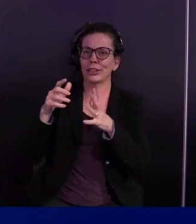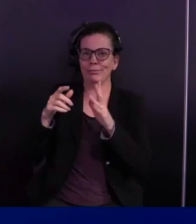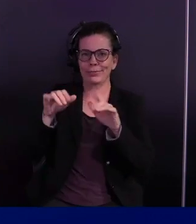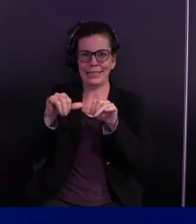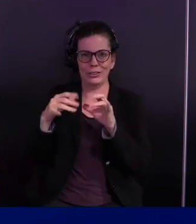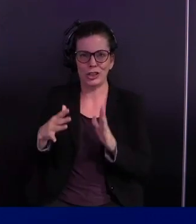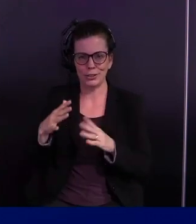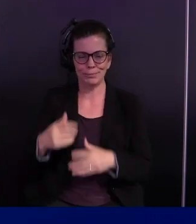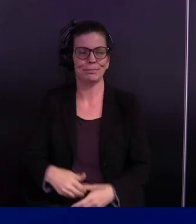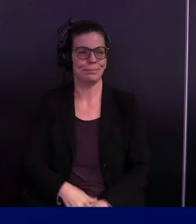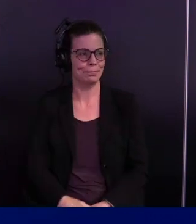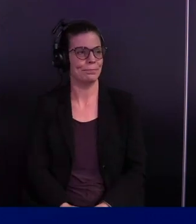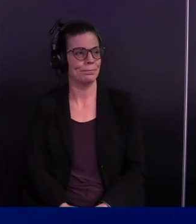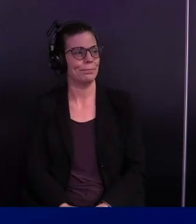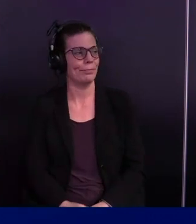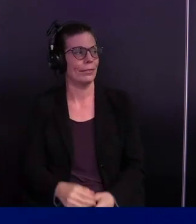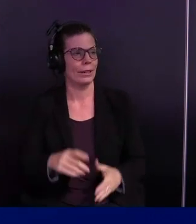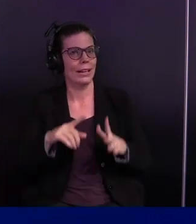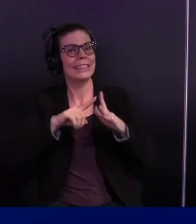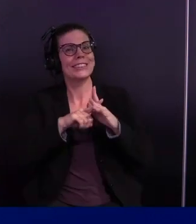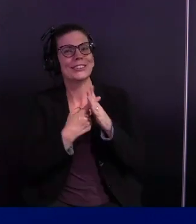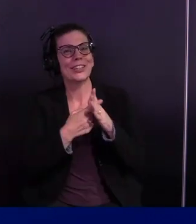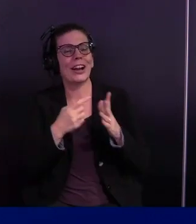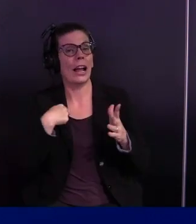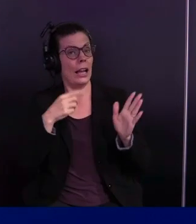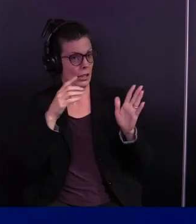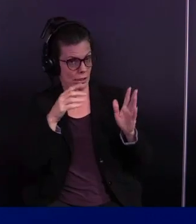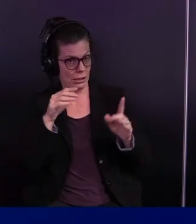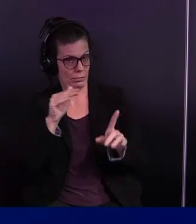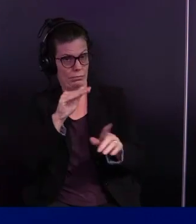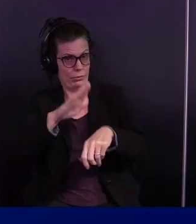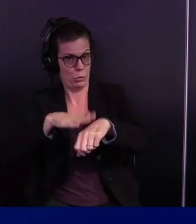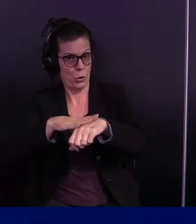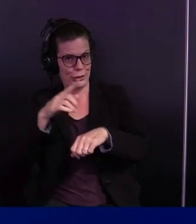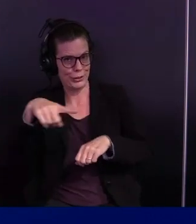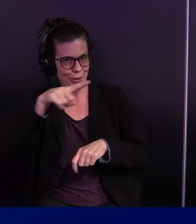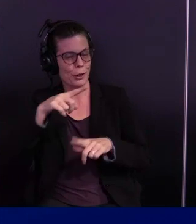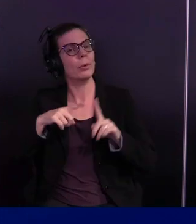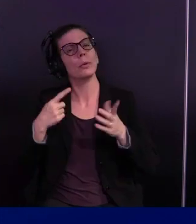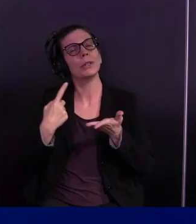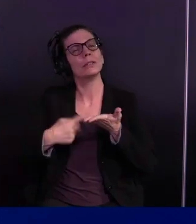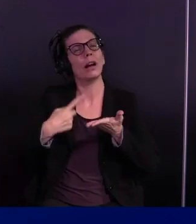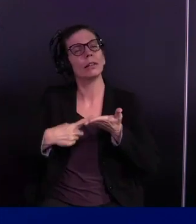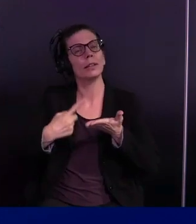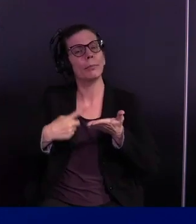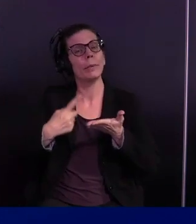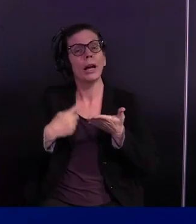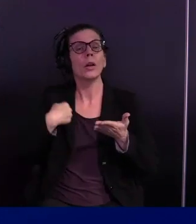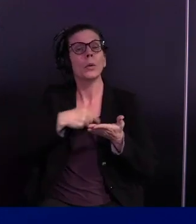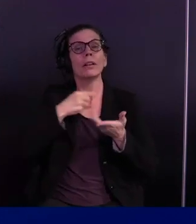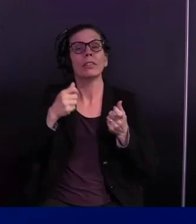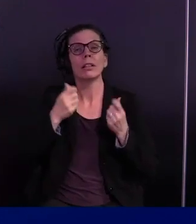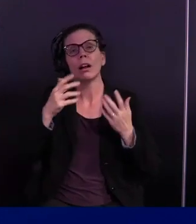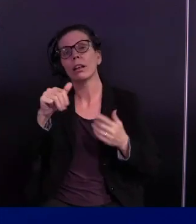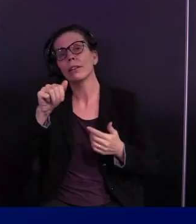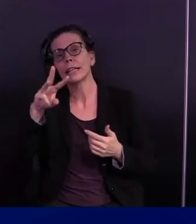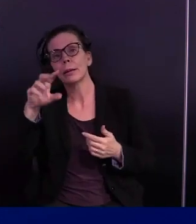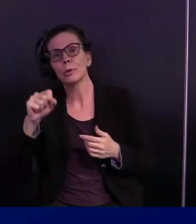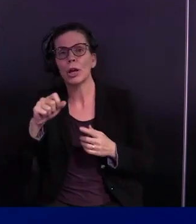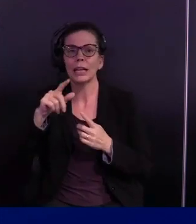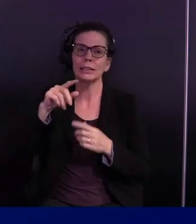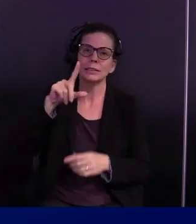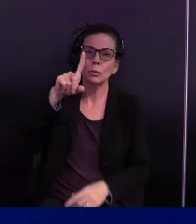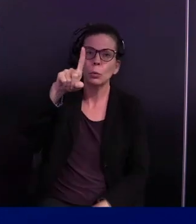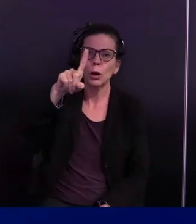so let's start off. I prepped you guys, but as we talk about, we give a lot of like AWS